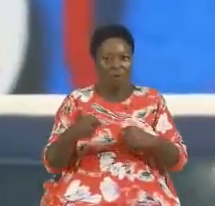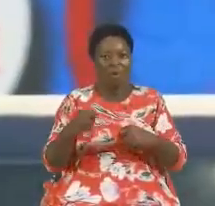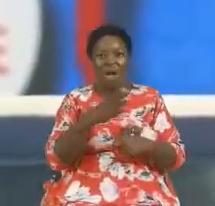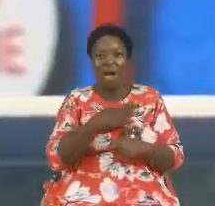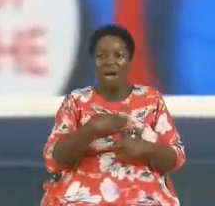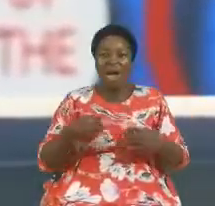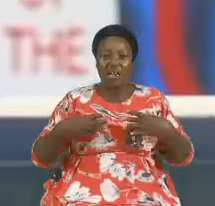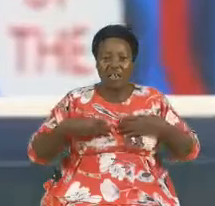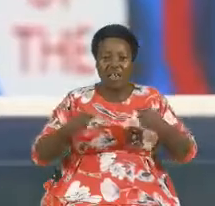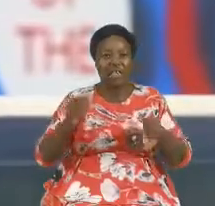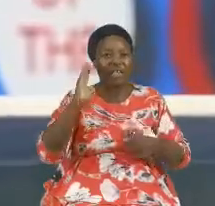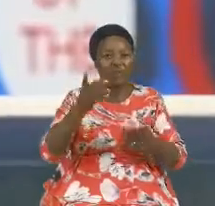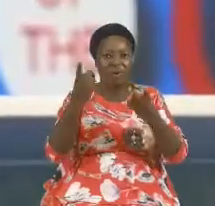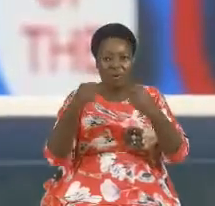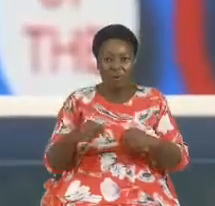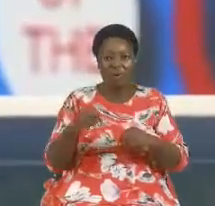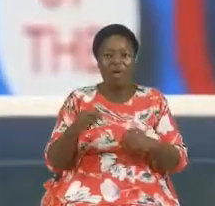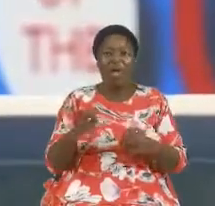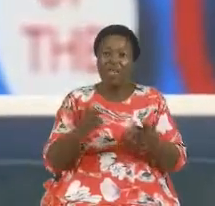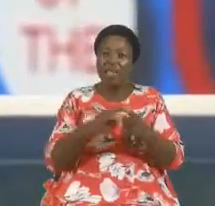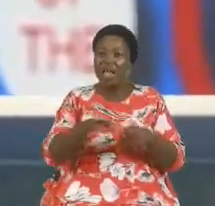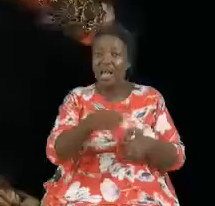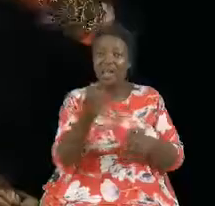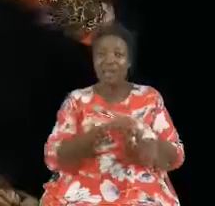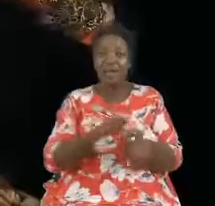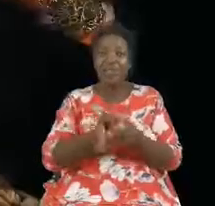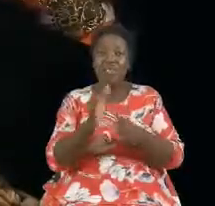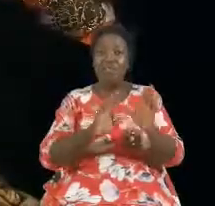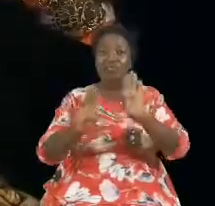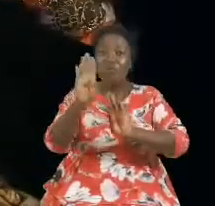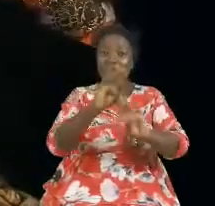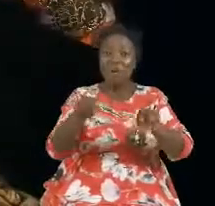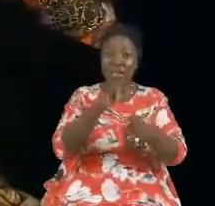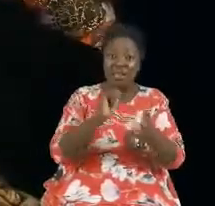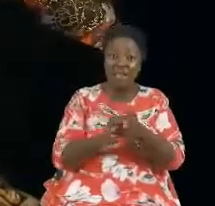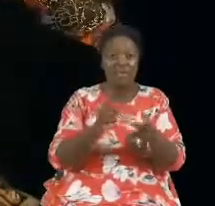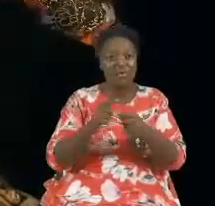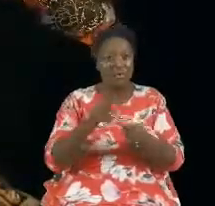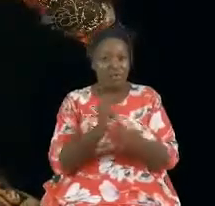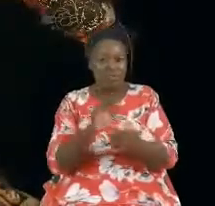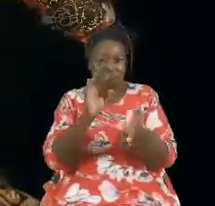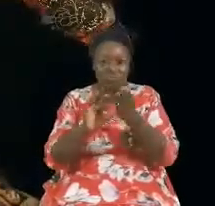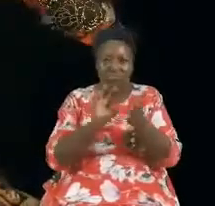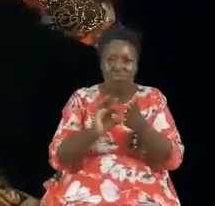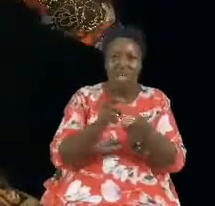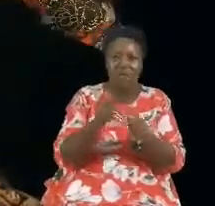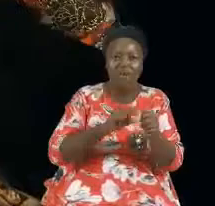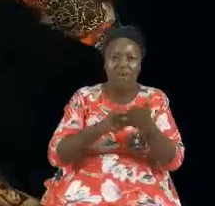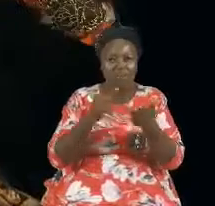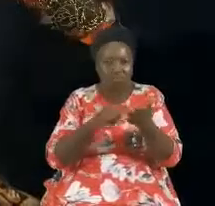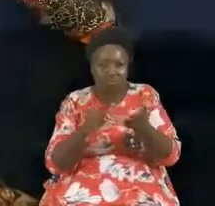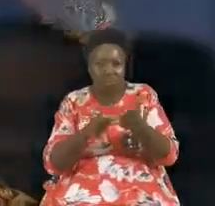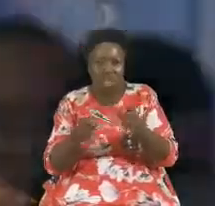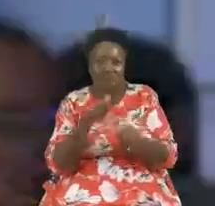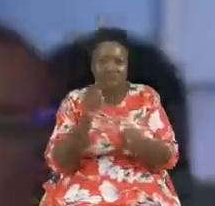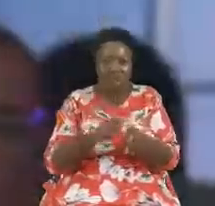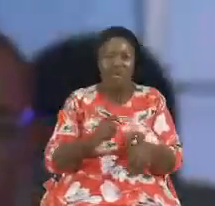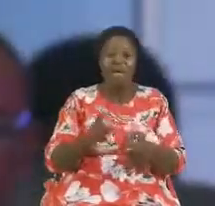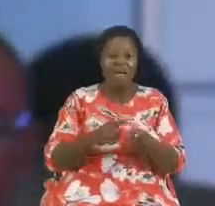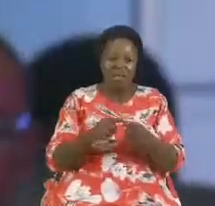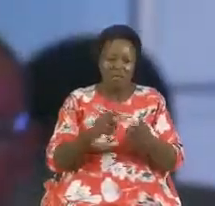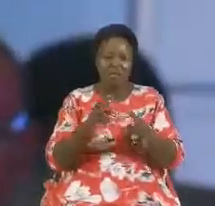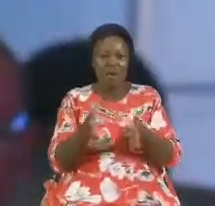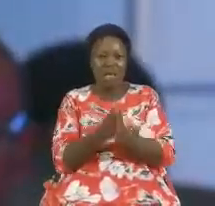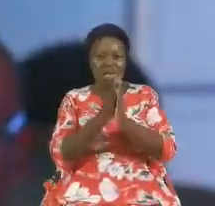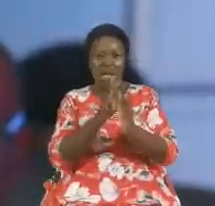come. Renewal will come. And every time when there's trouble like that, you take inventory